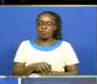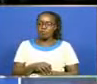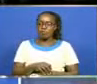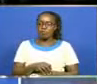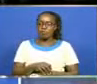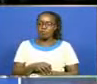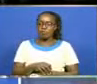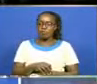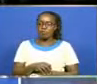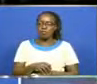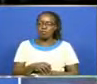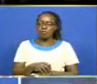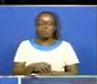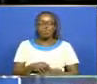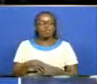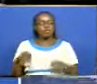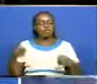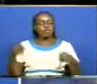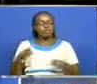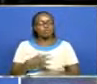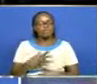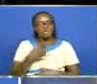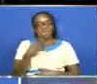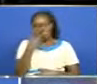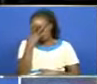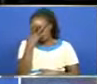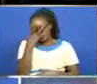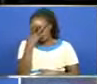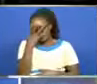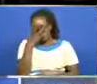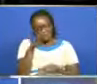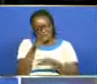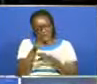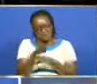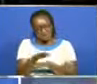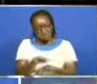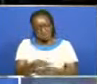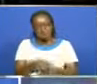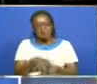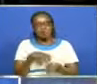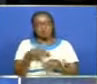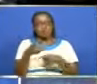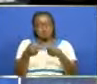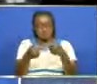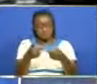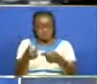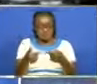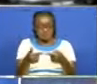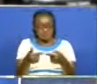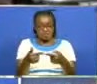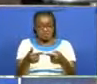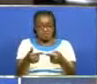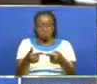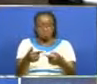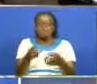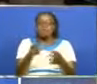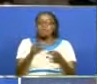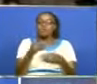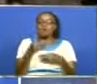We are really baffled by the slow progress being made by Funan Construction